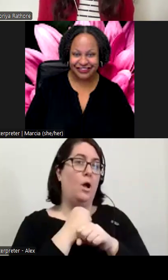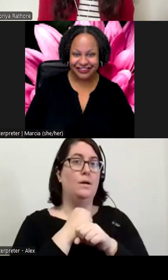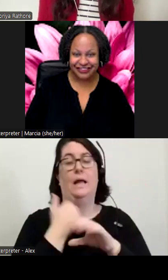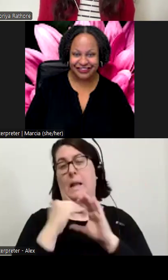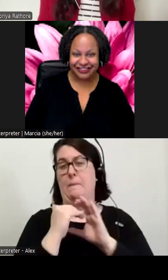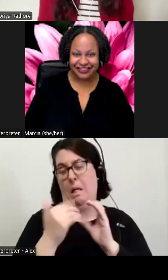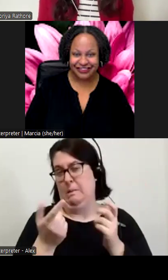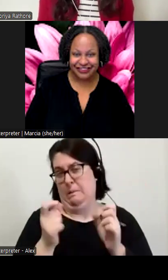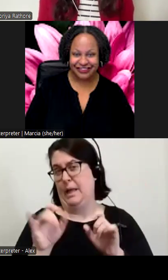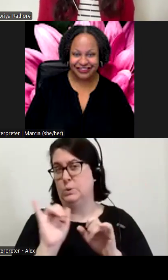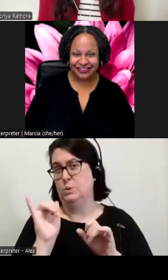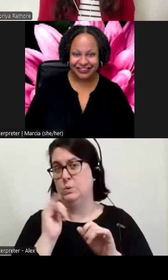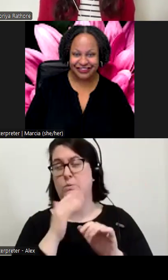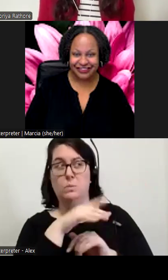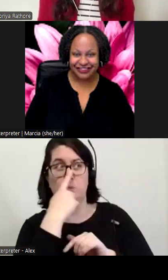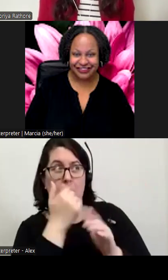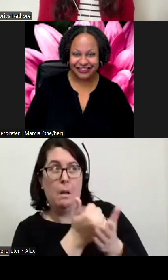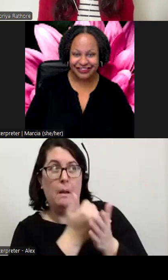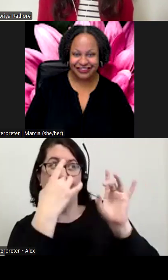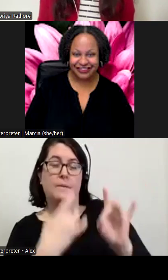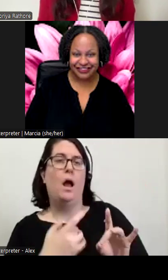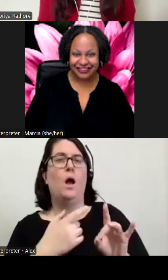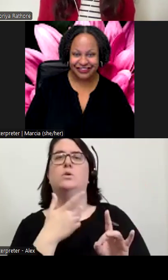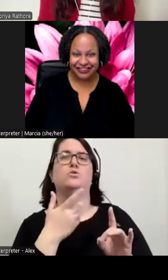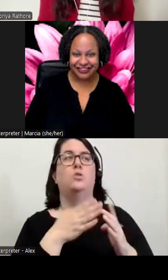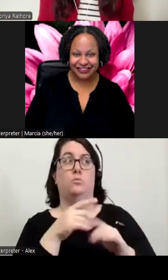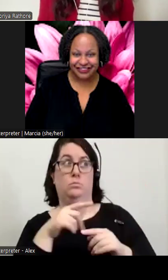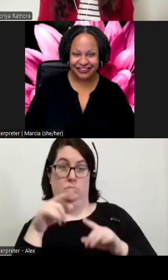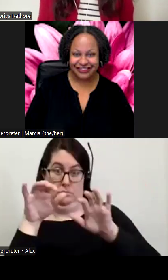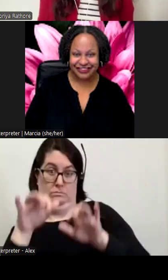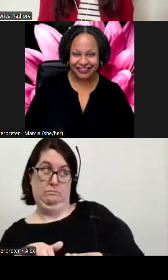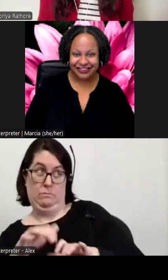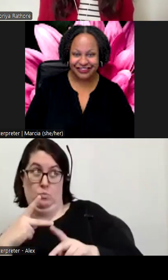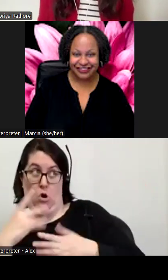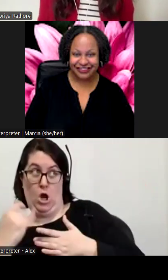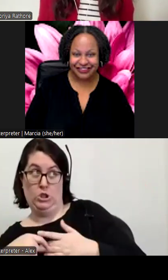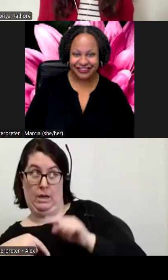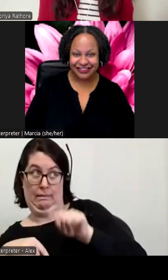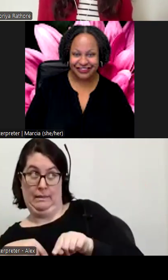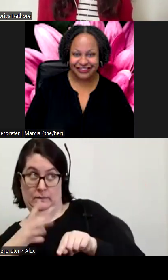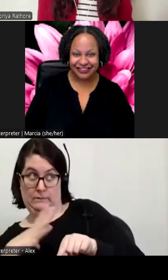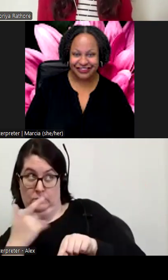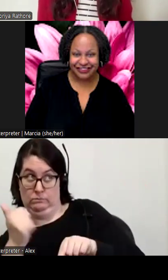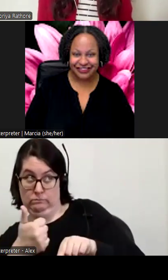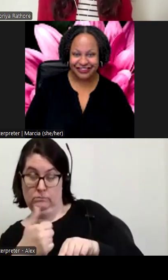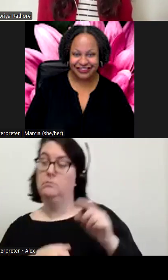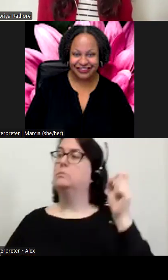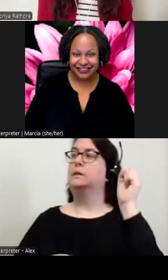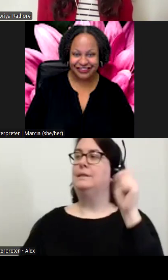email, and you can get some feedback, even if it's just to confirm that your project is eligible.